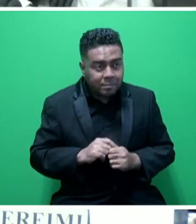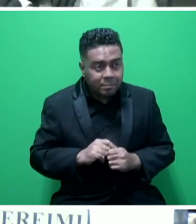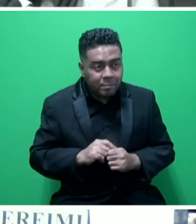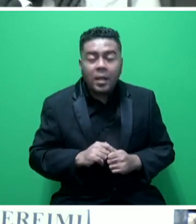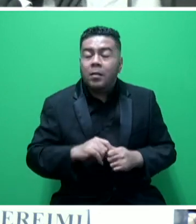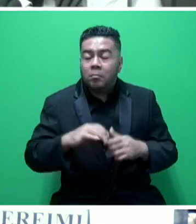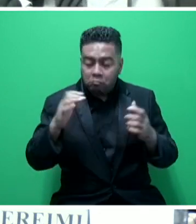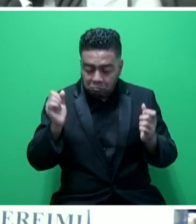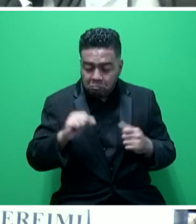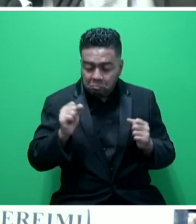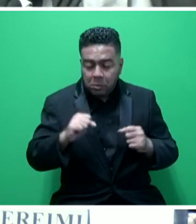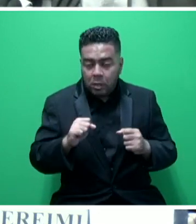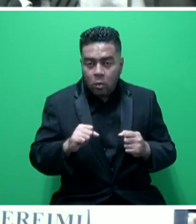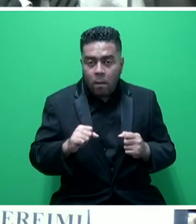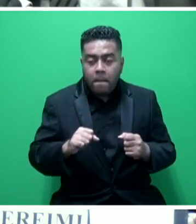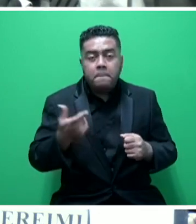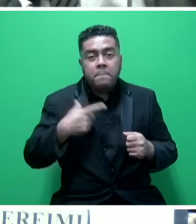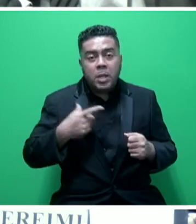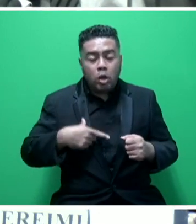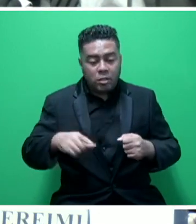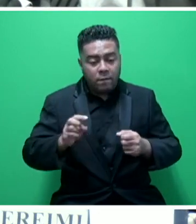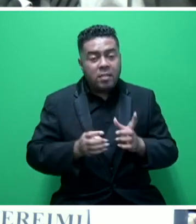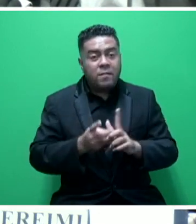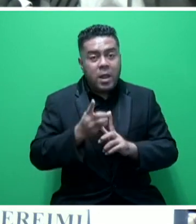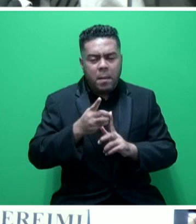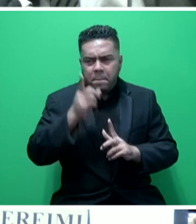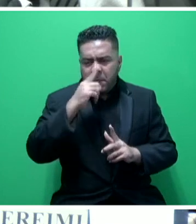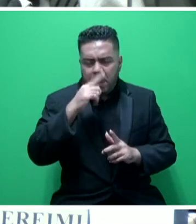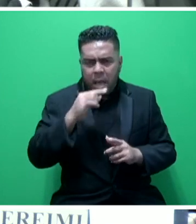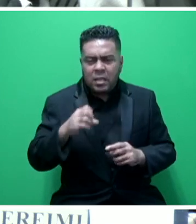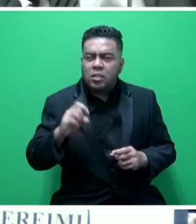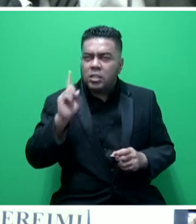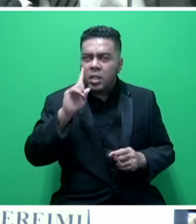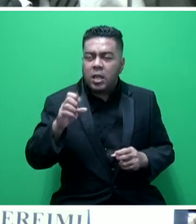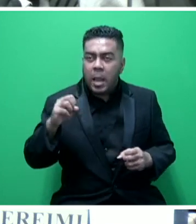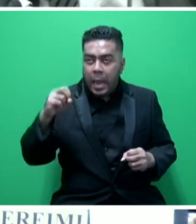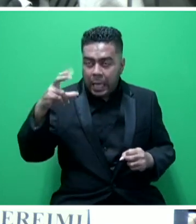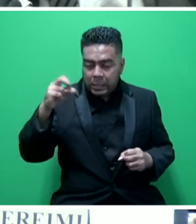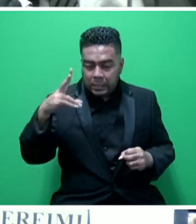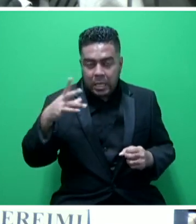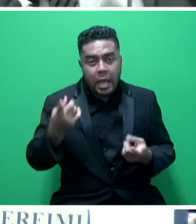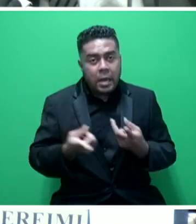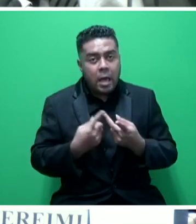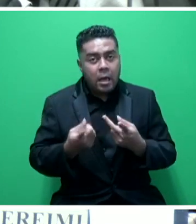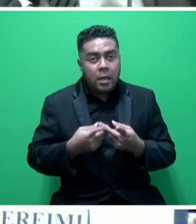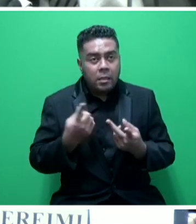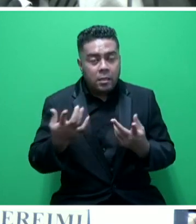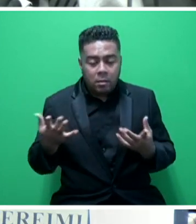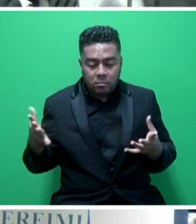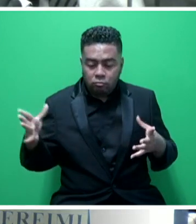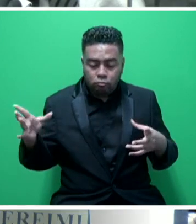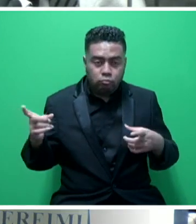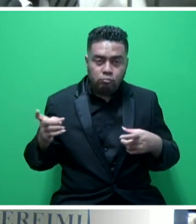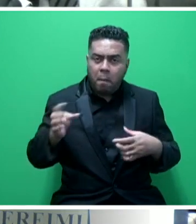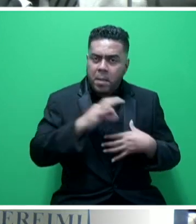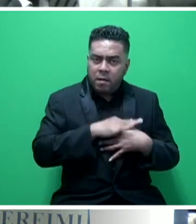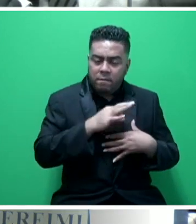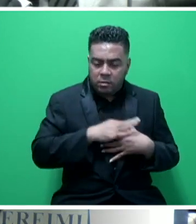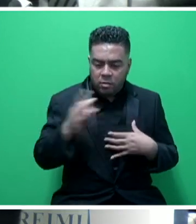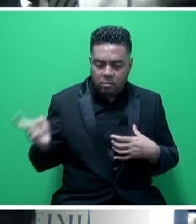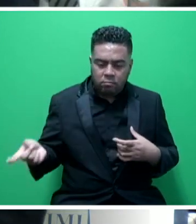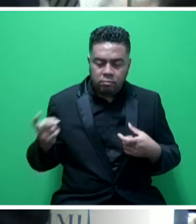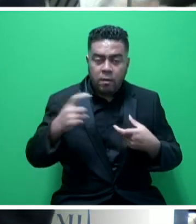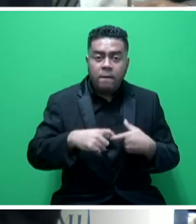of course, because of development, people are attracted by the street lights and of course other benefits as well. I will not go into the detail. For